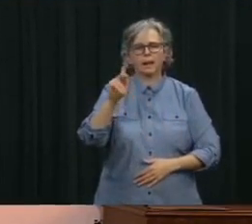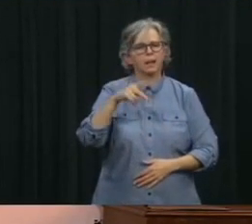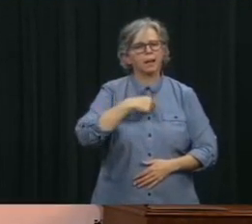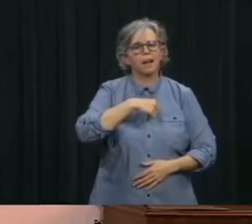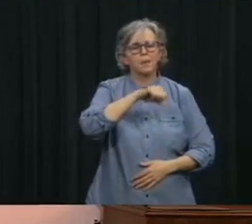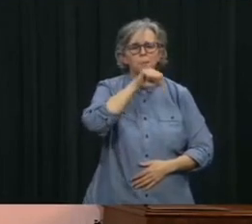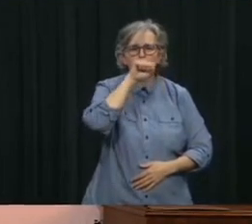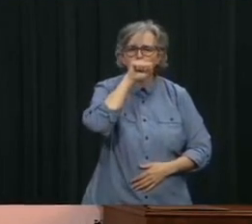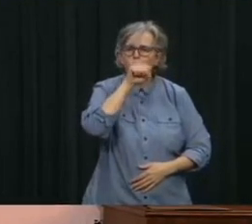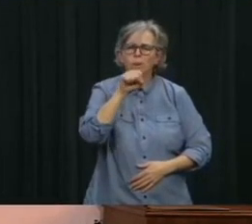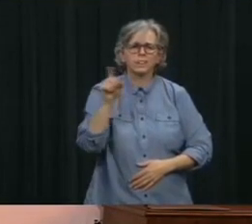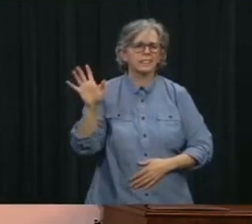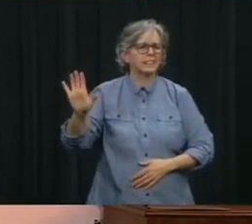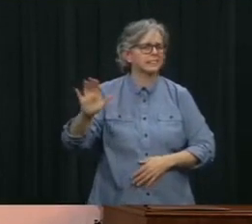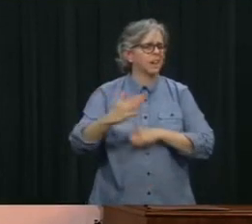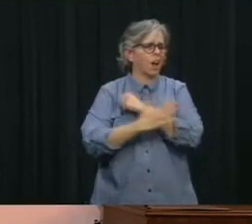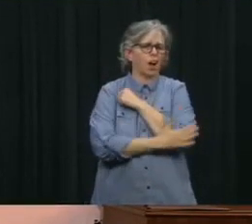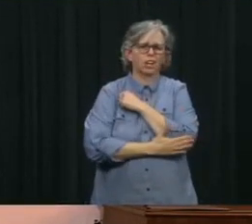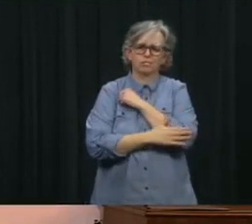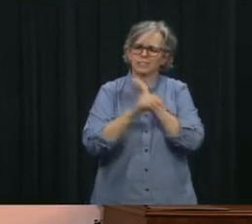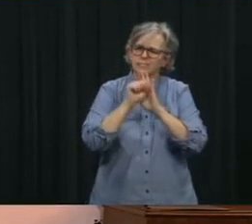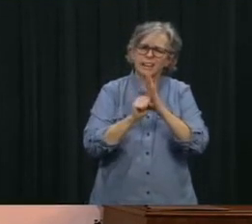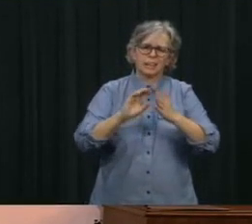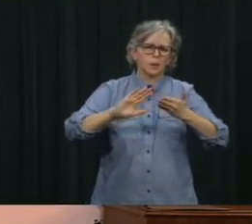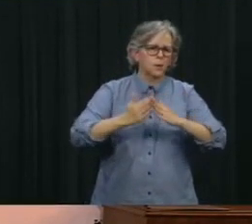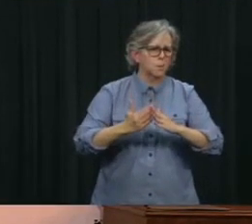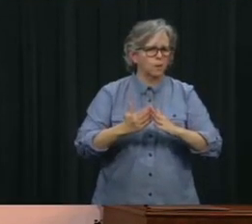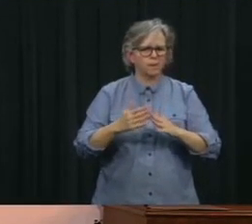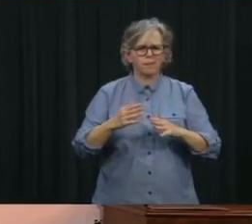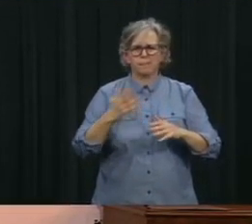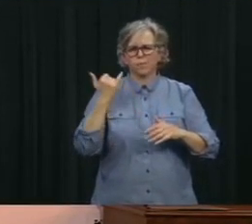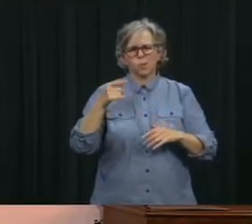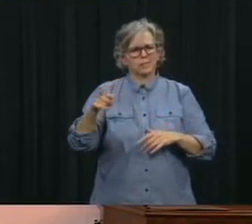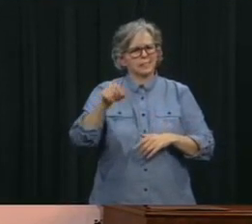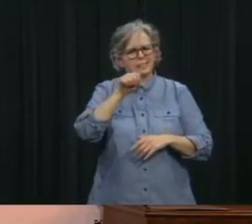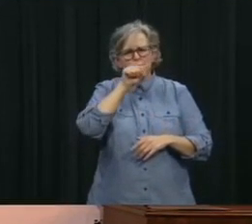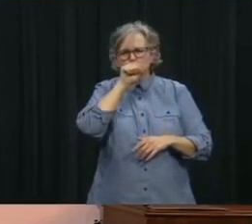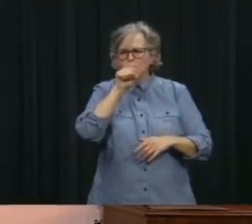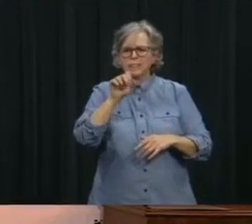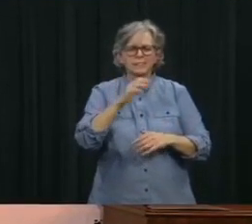his state, his community, and certainly his family, and he will be missed.